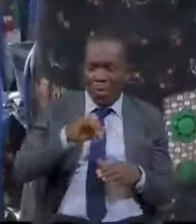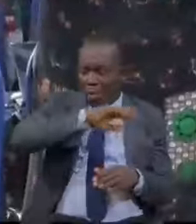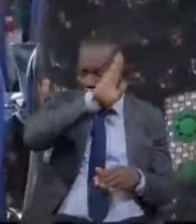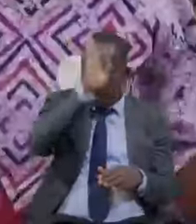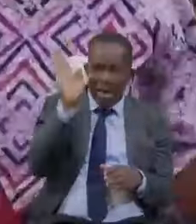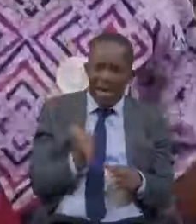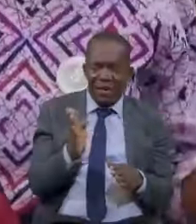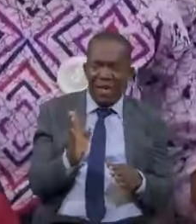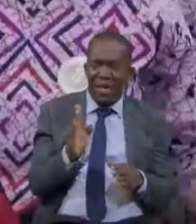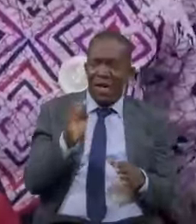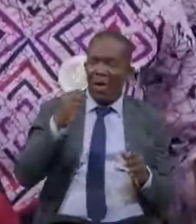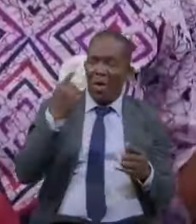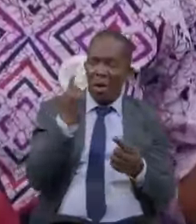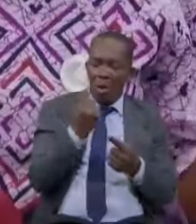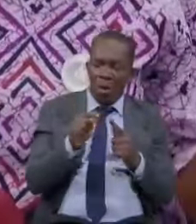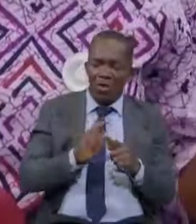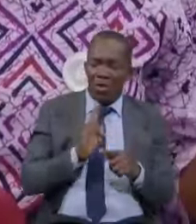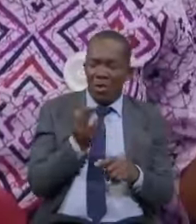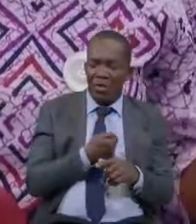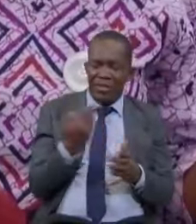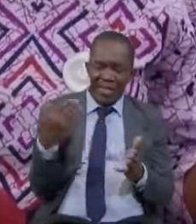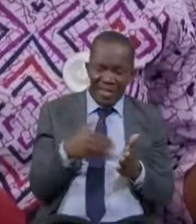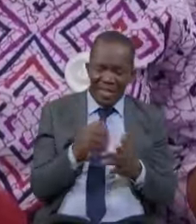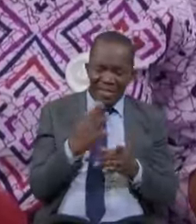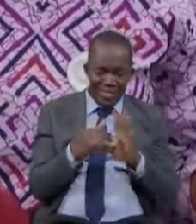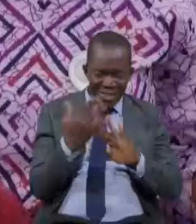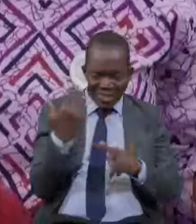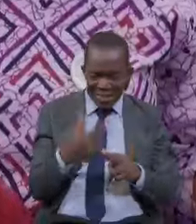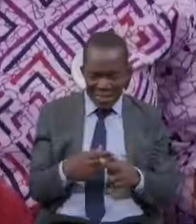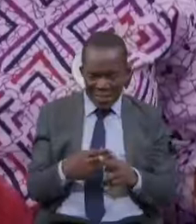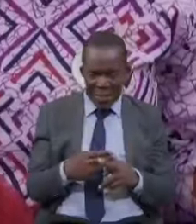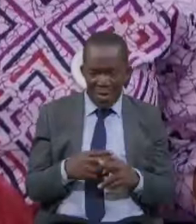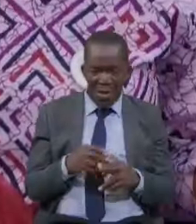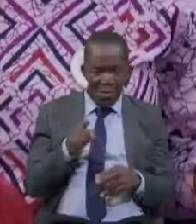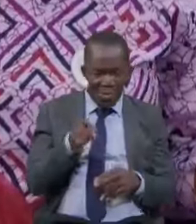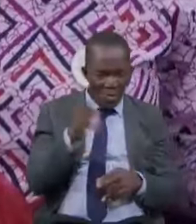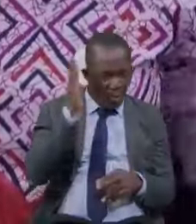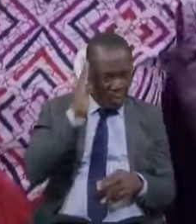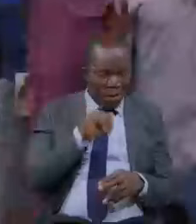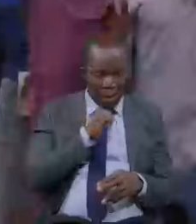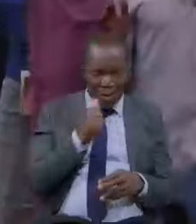name. You will not die another person's death.